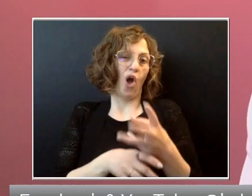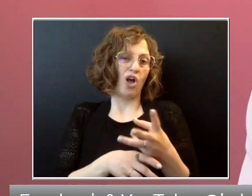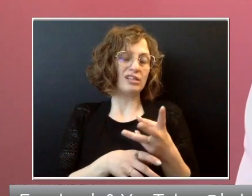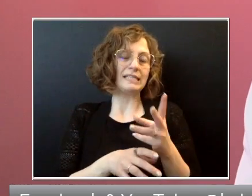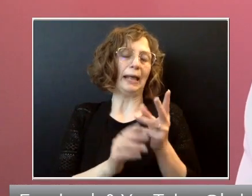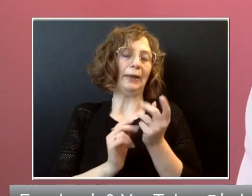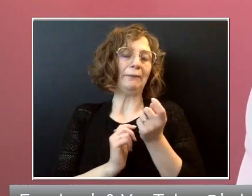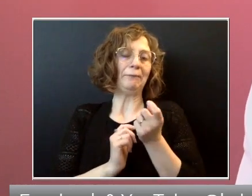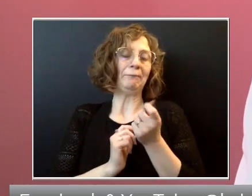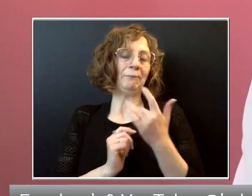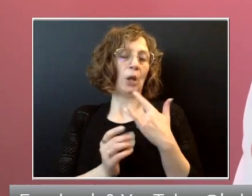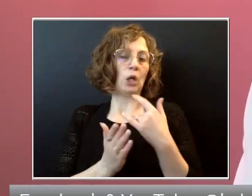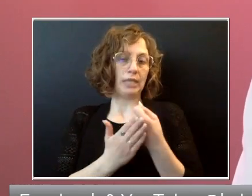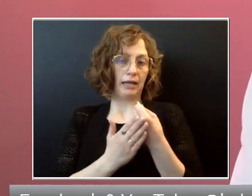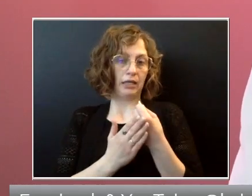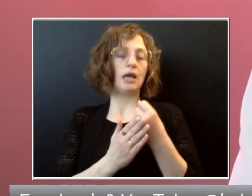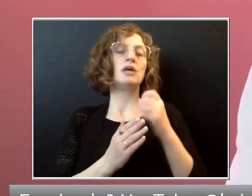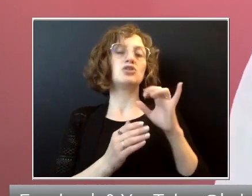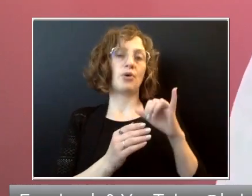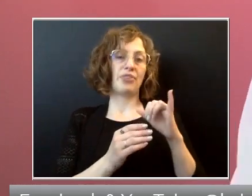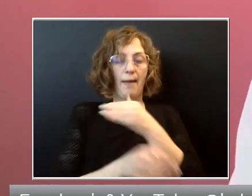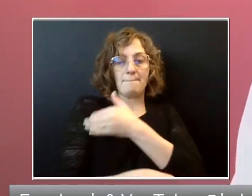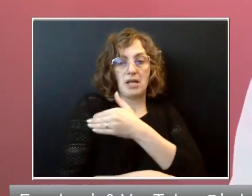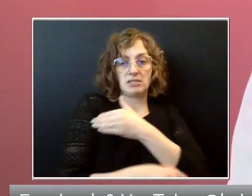obstruction. But